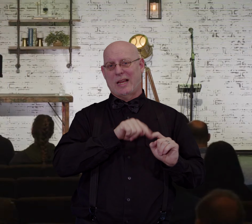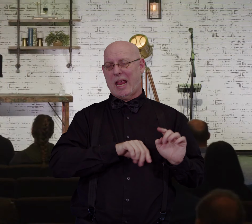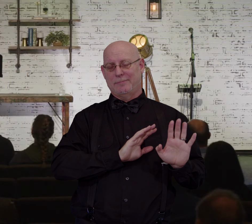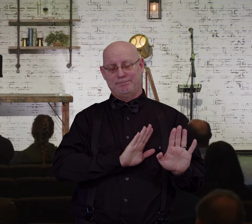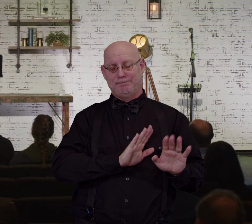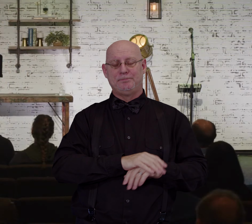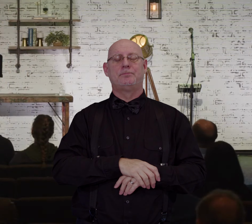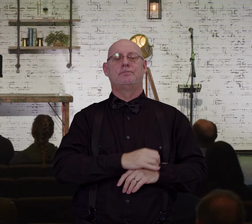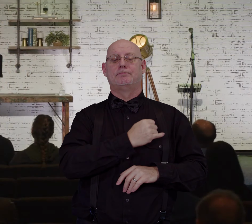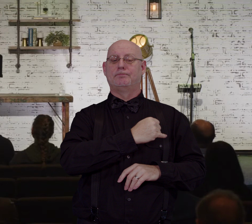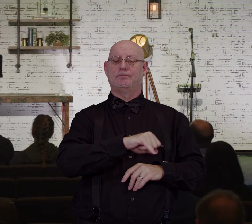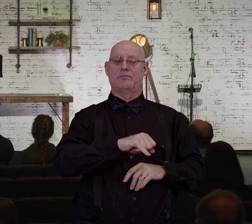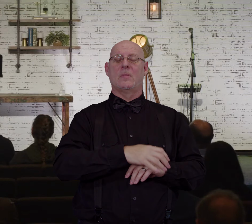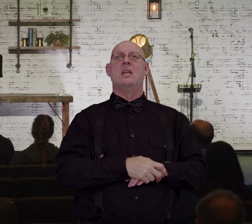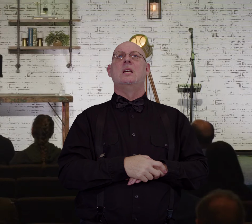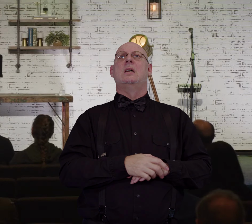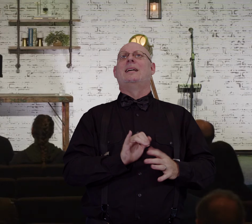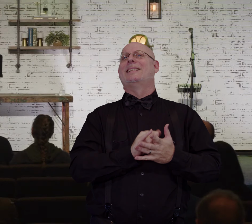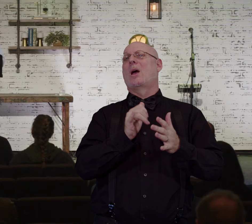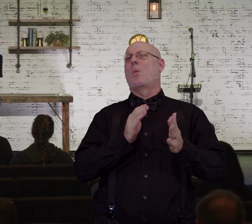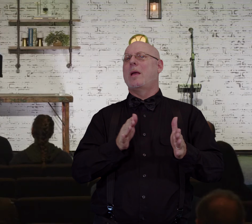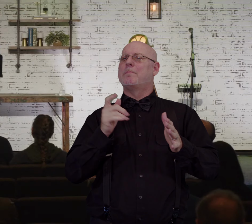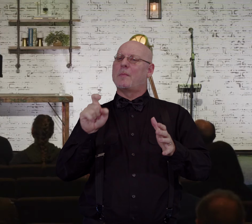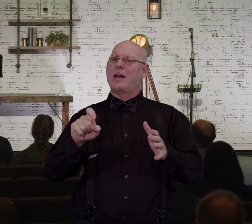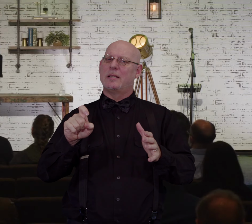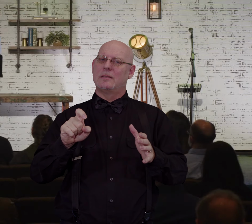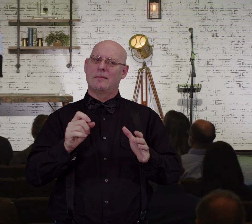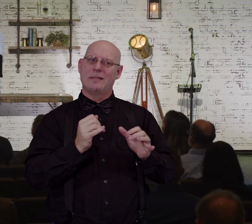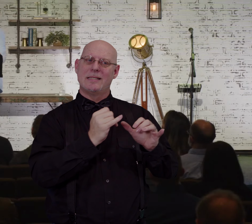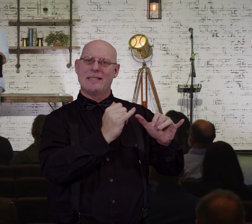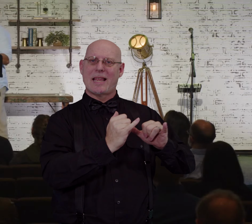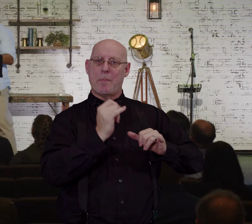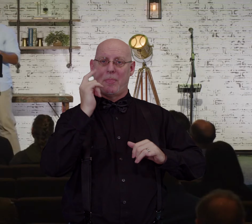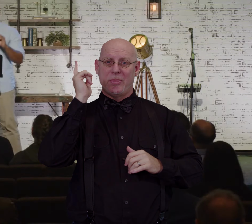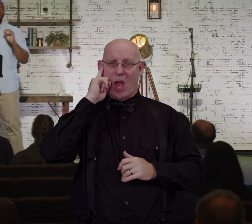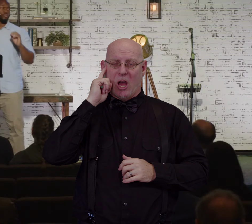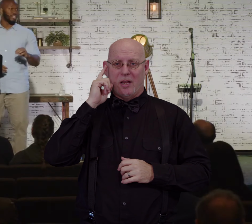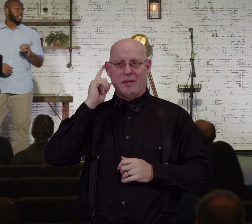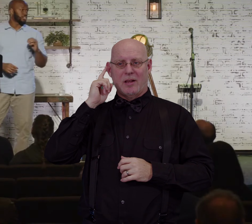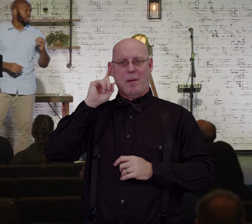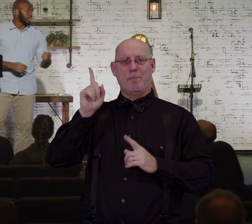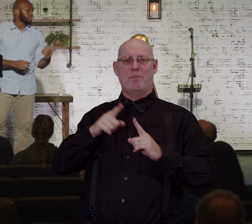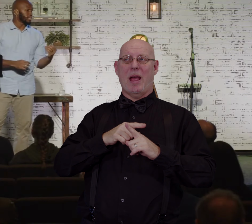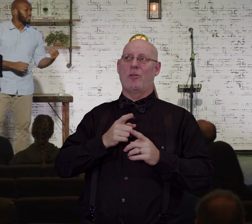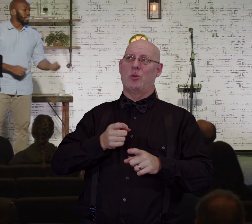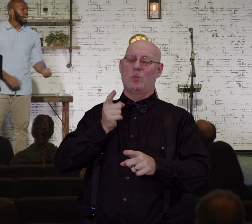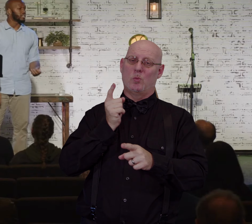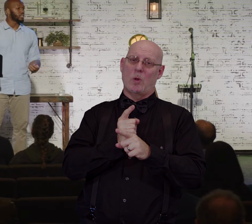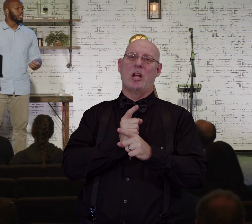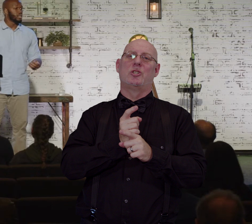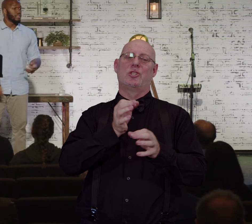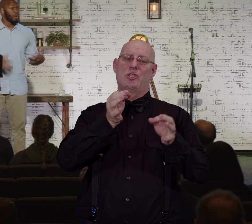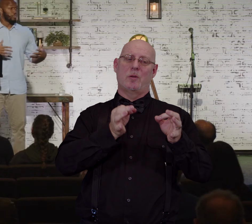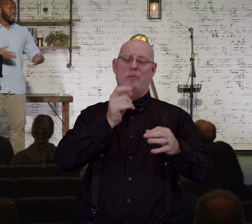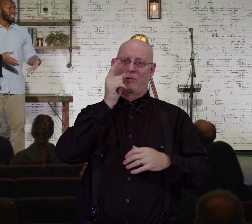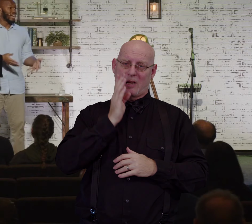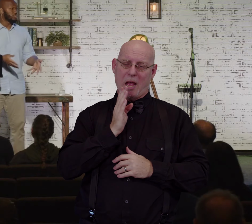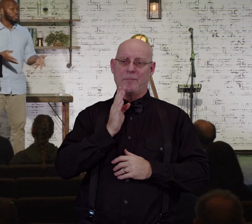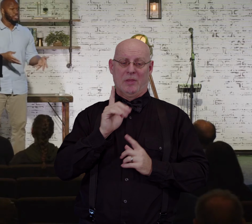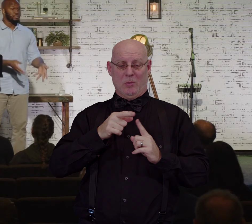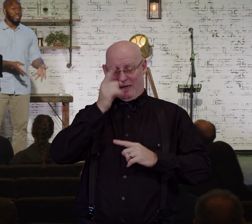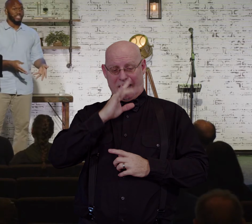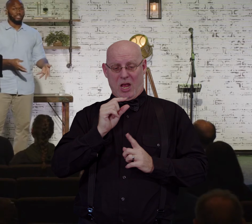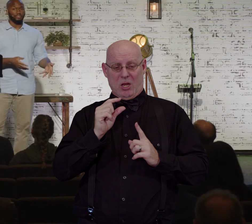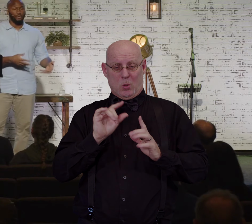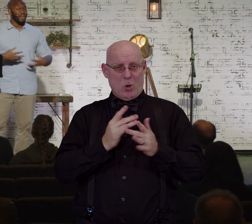so in that similar vein, we have to take that same mindset when it comes to the righteous judgment of God. That when God's